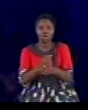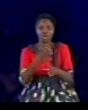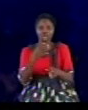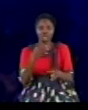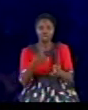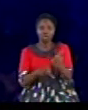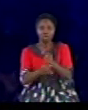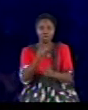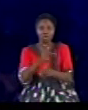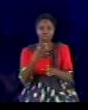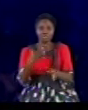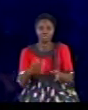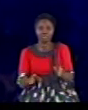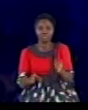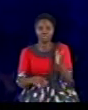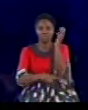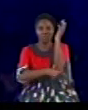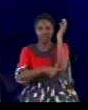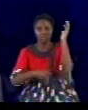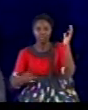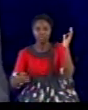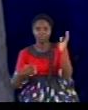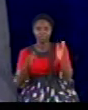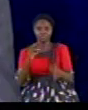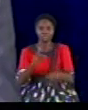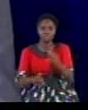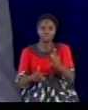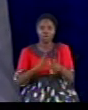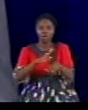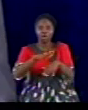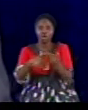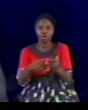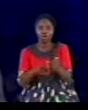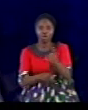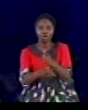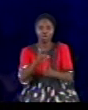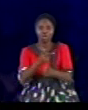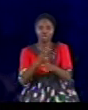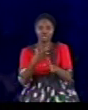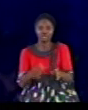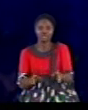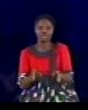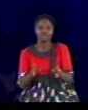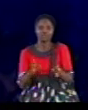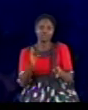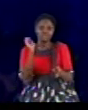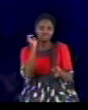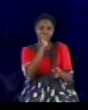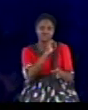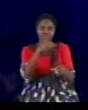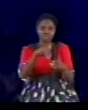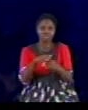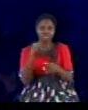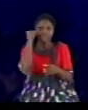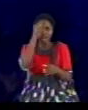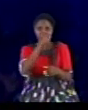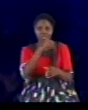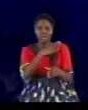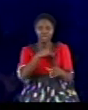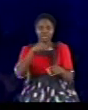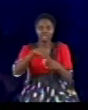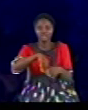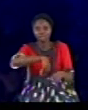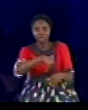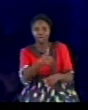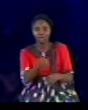of kidnappings, all forms of banditry in Africa and in other parts of the world.